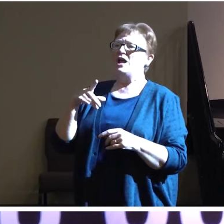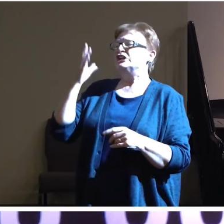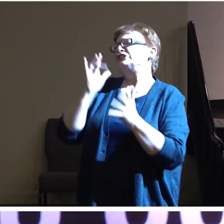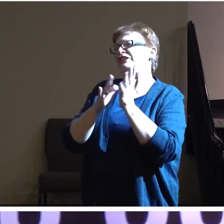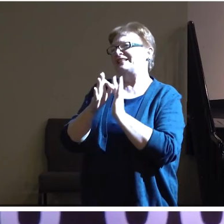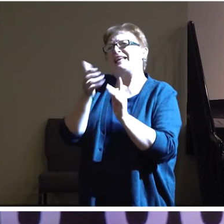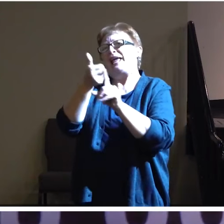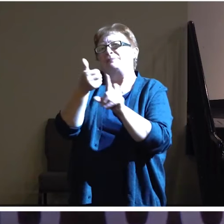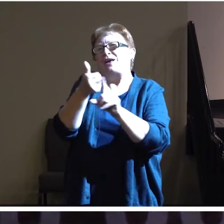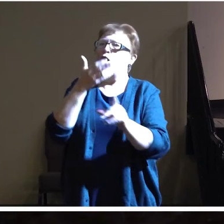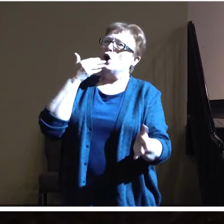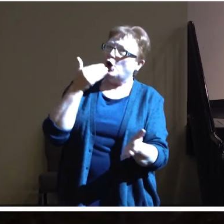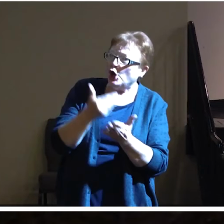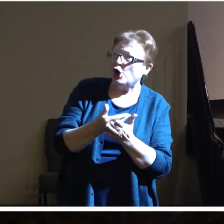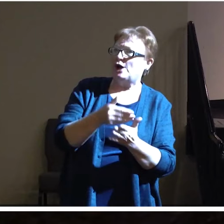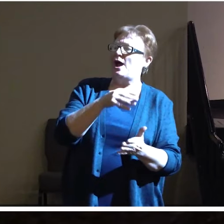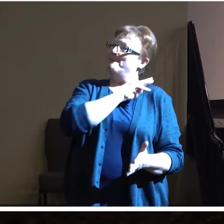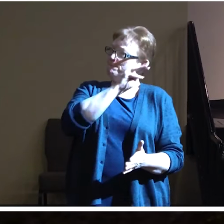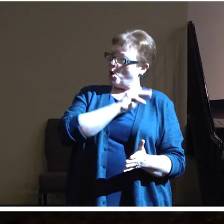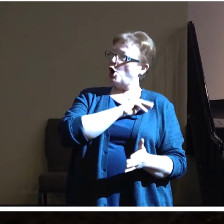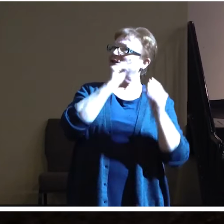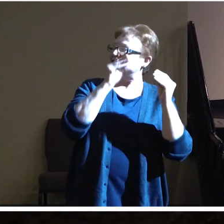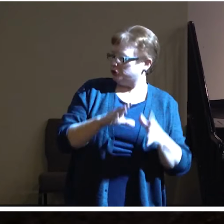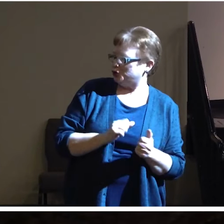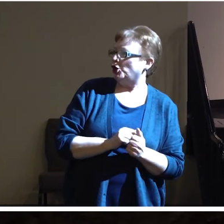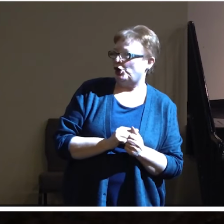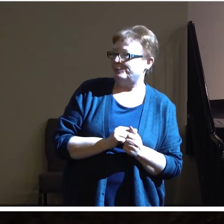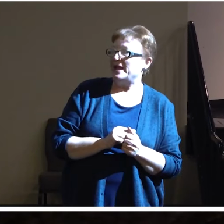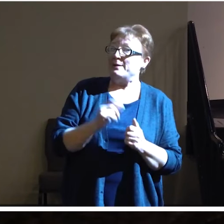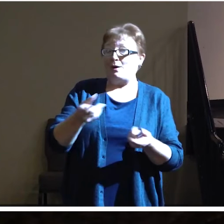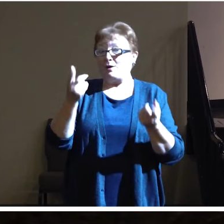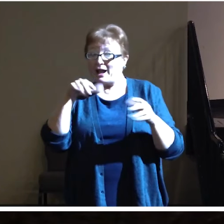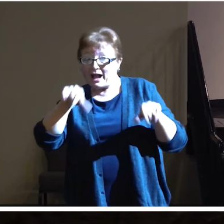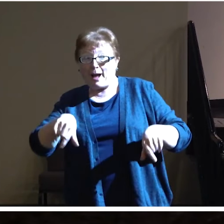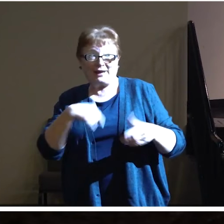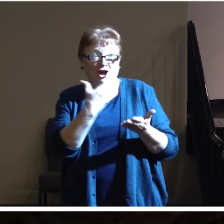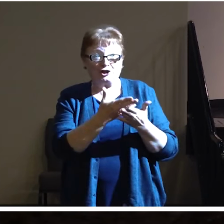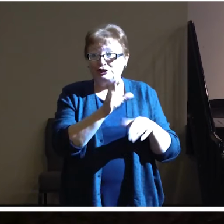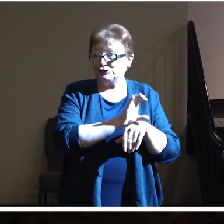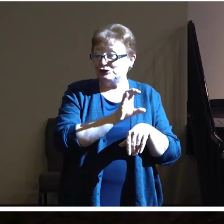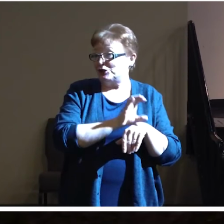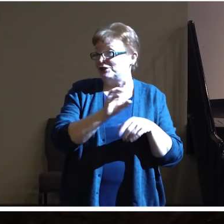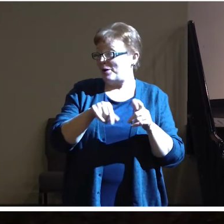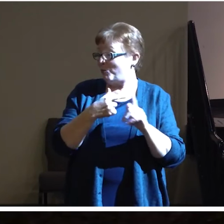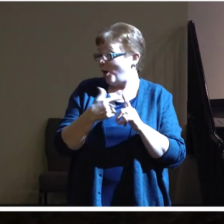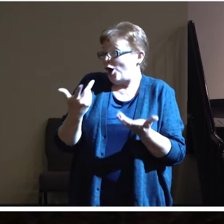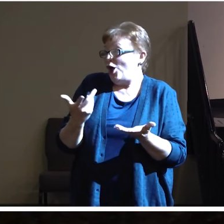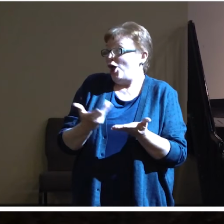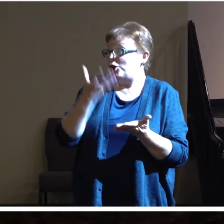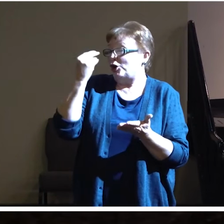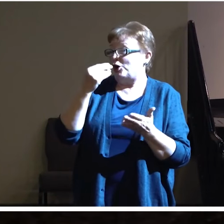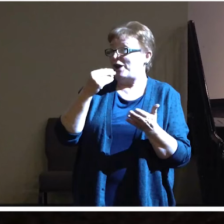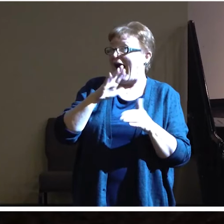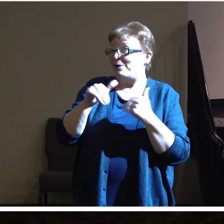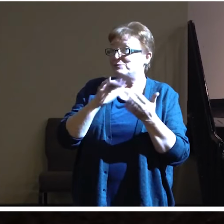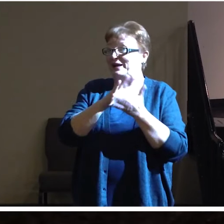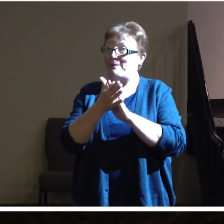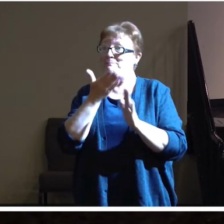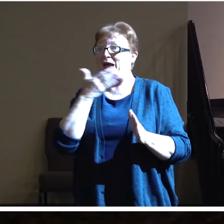to church and maybe we can pick up on some tips for how to, I don't know, have a better marriage or